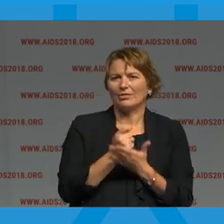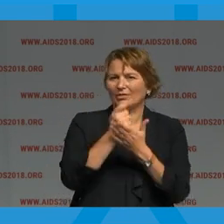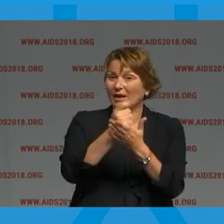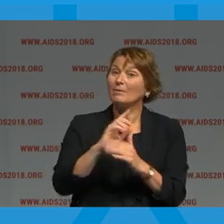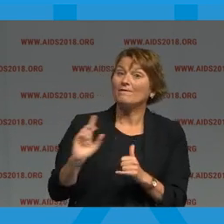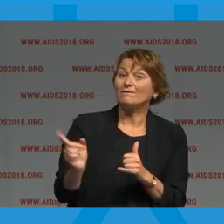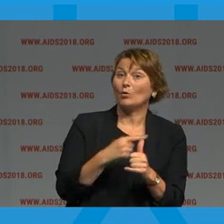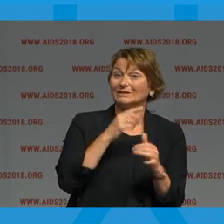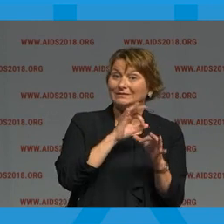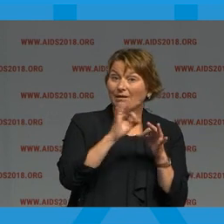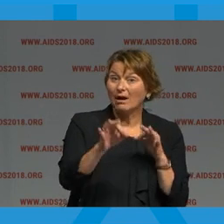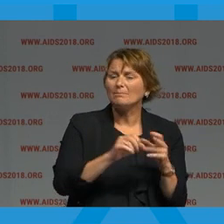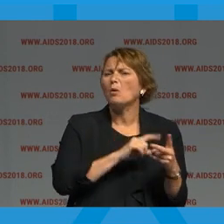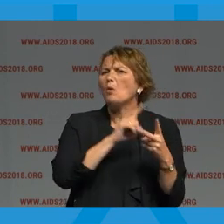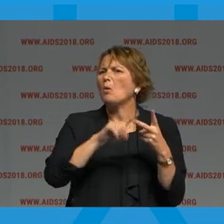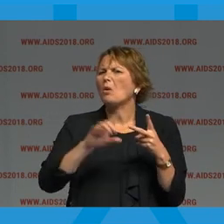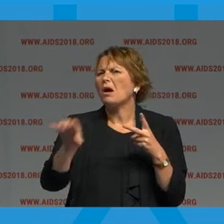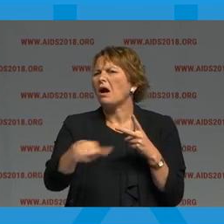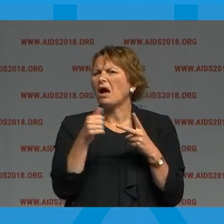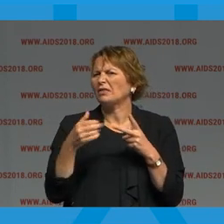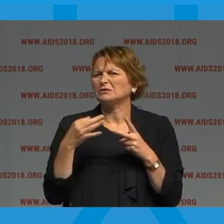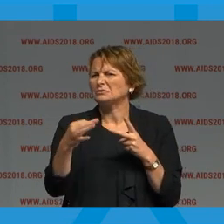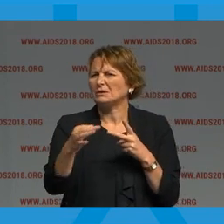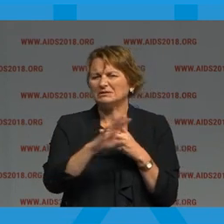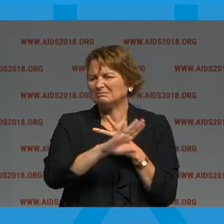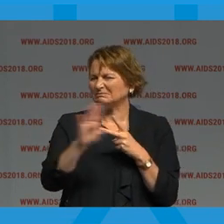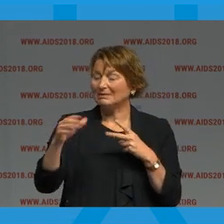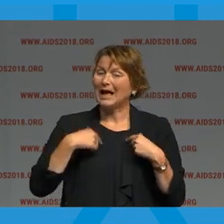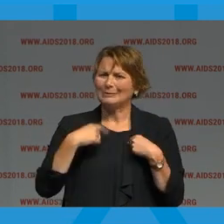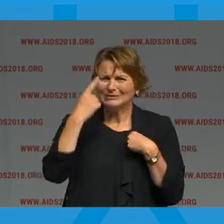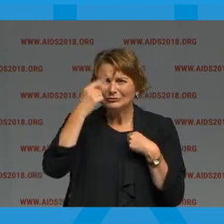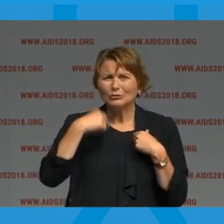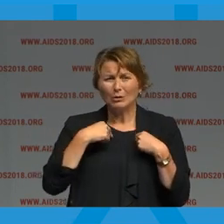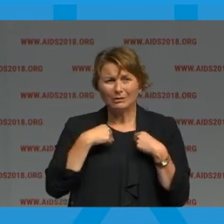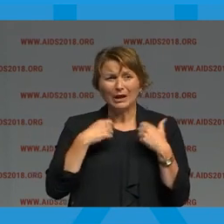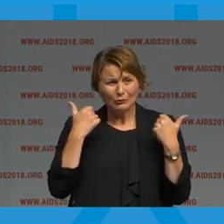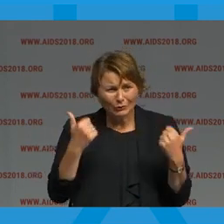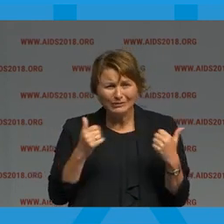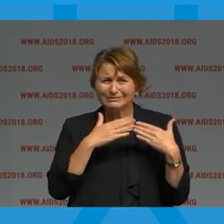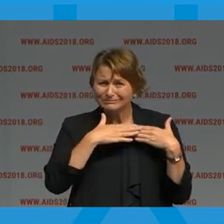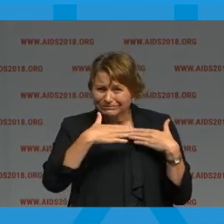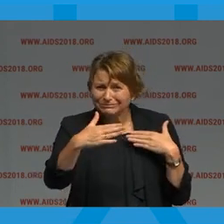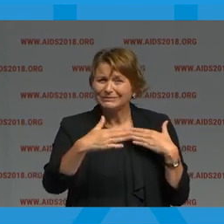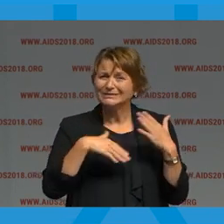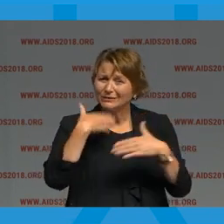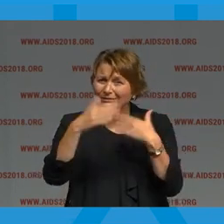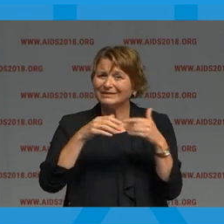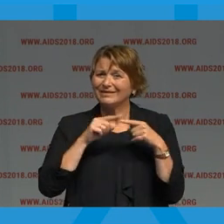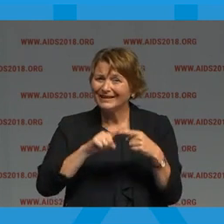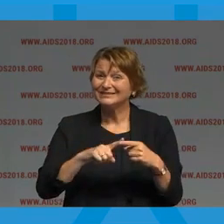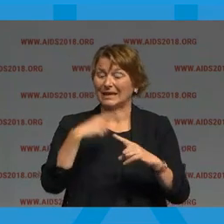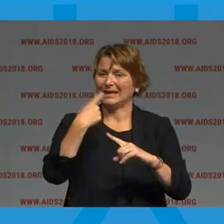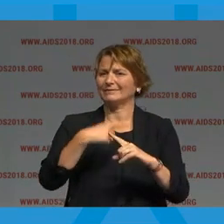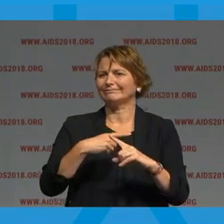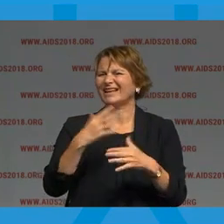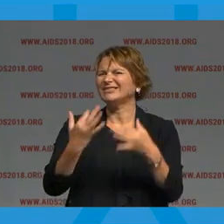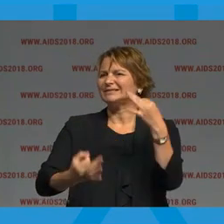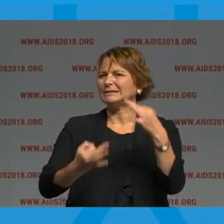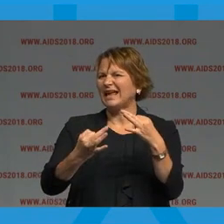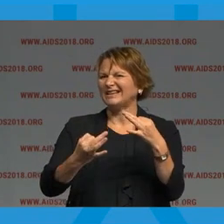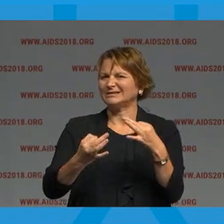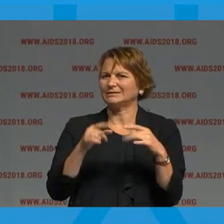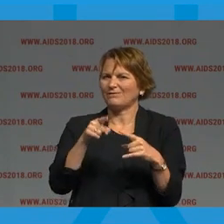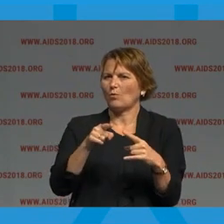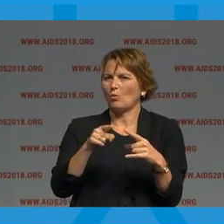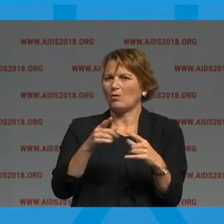therapy or as a simplification strategy, and I'm not so sure that it's worthwhile to continue exploring this strategy in clinical trials. Regarding